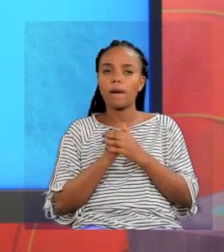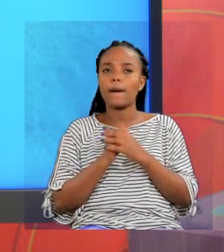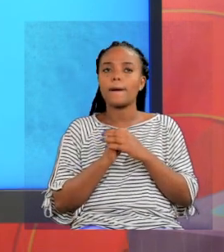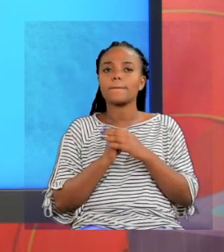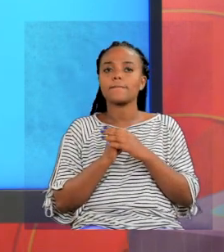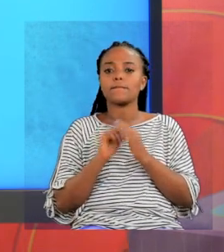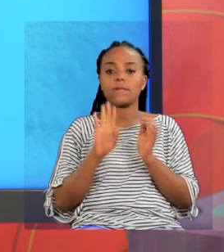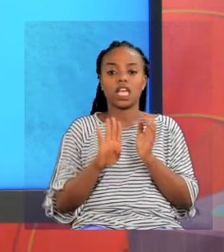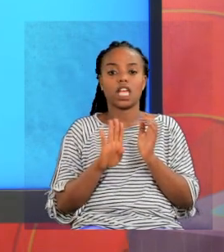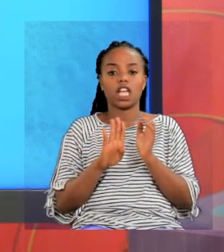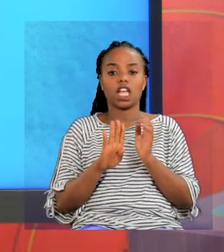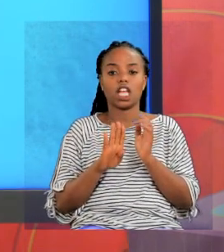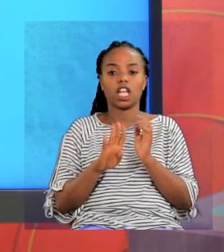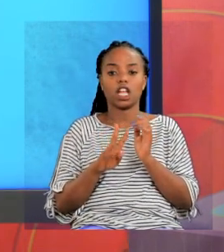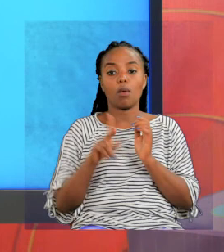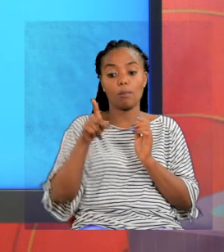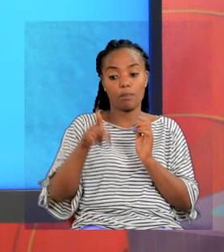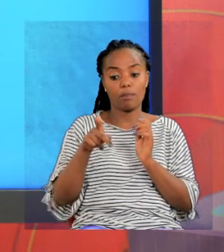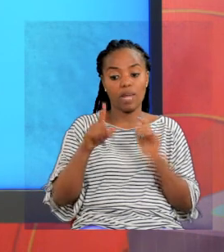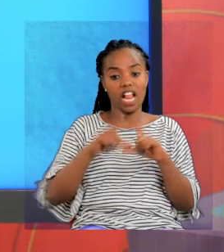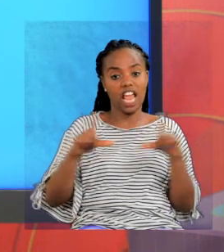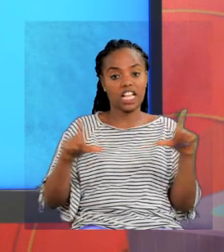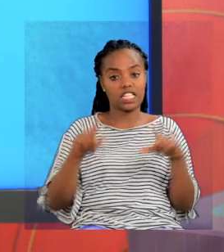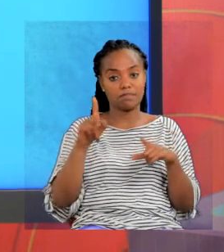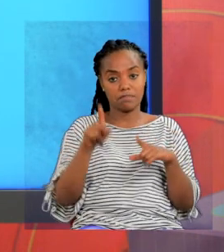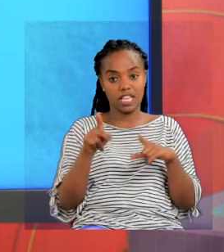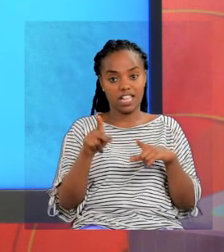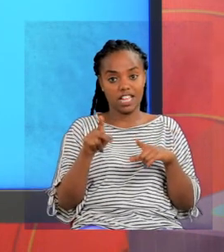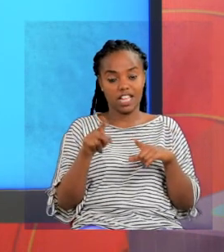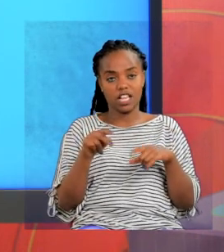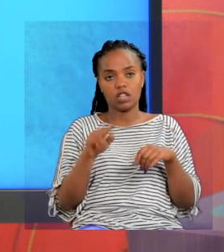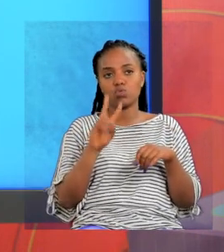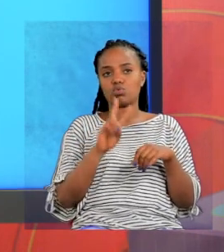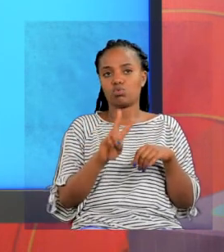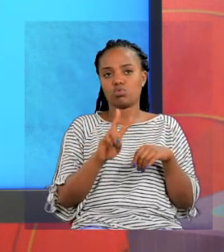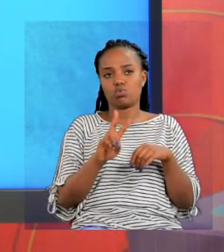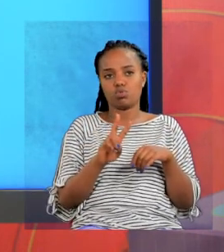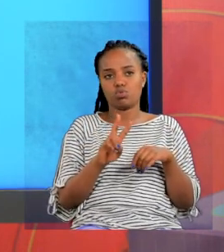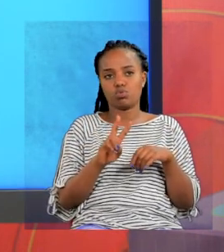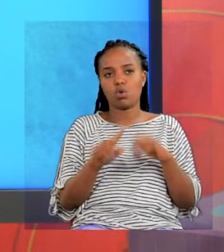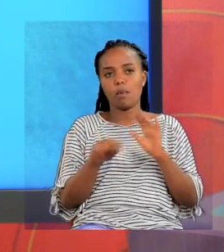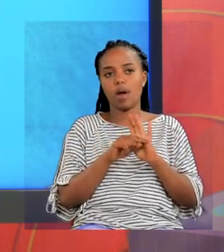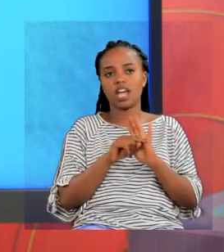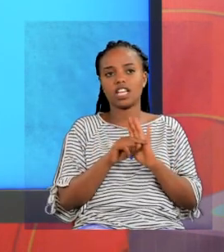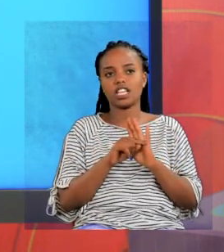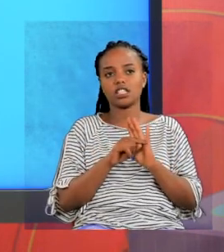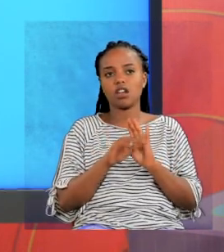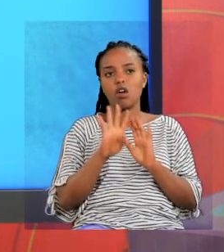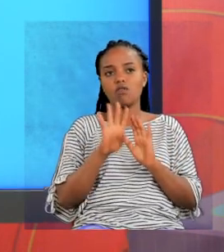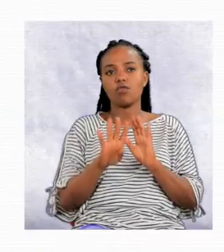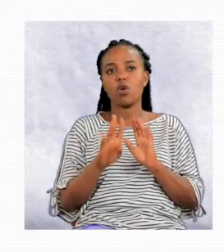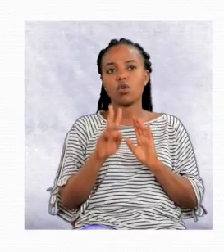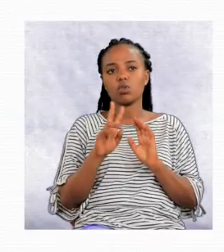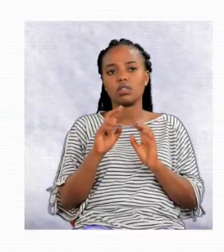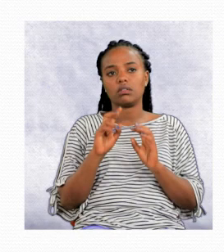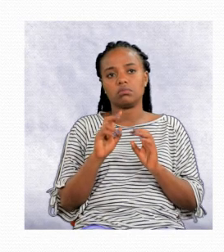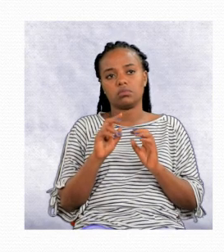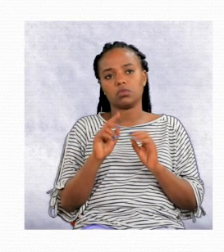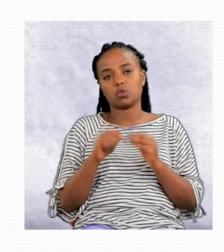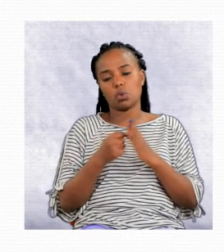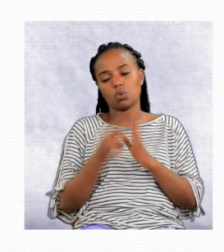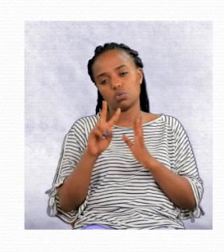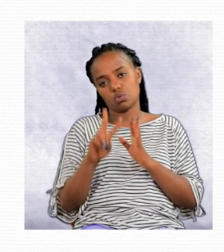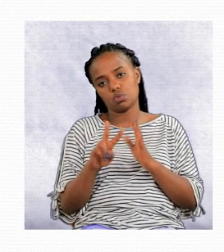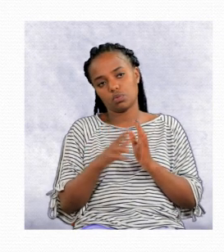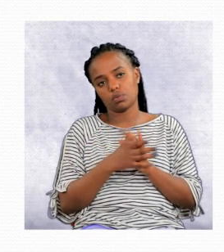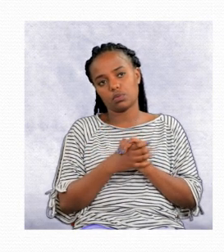the focal length is p. The focal length p is this 2 here. It is minus 4p times x plus 2, or p is 2.